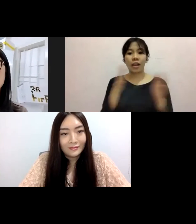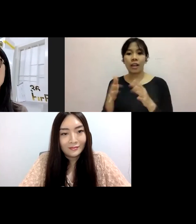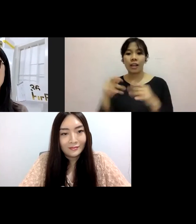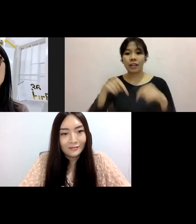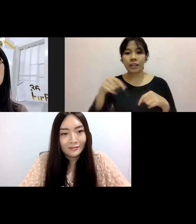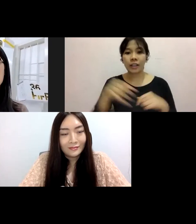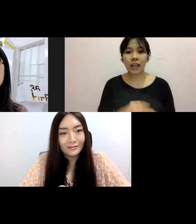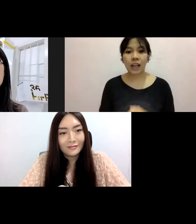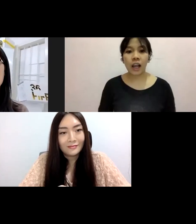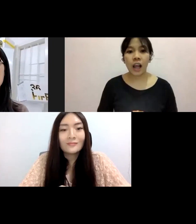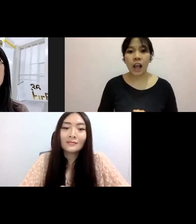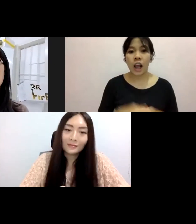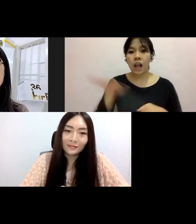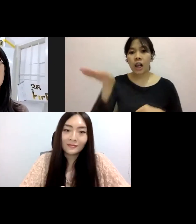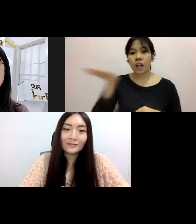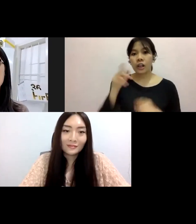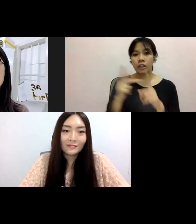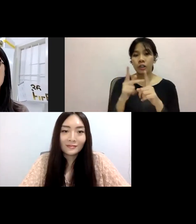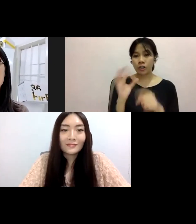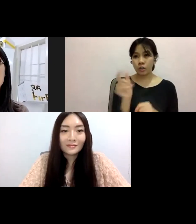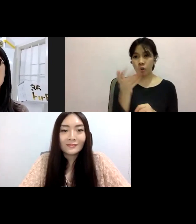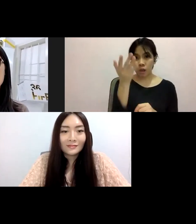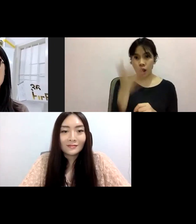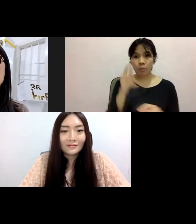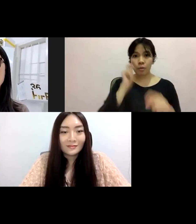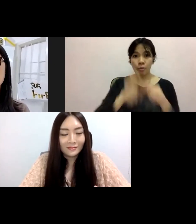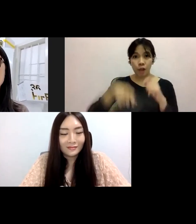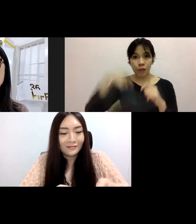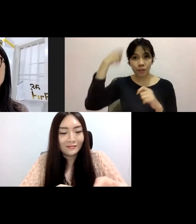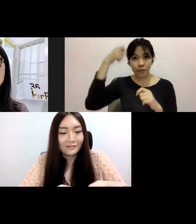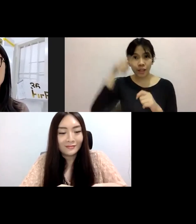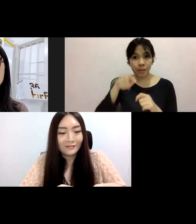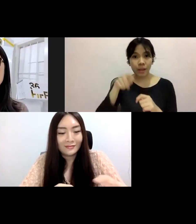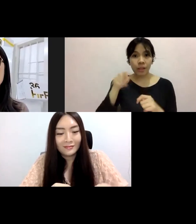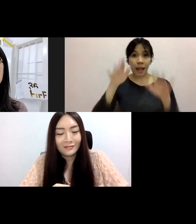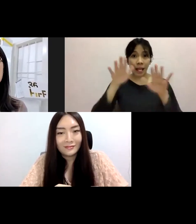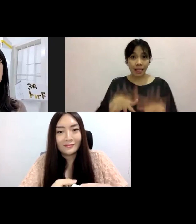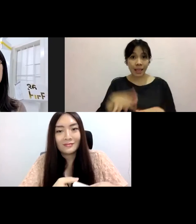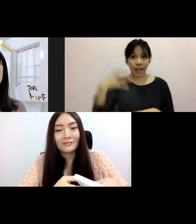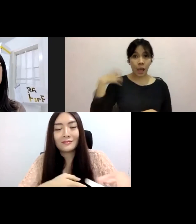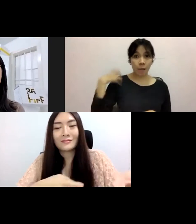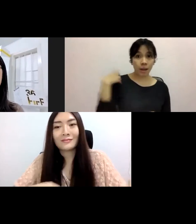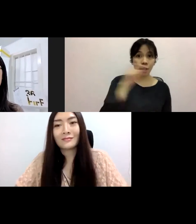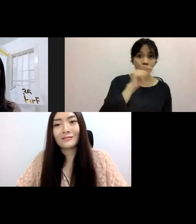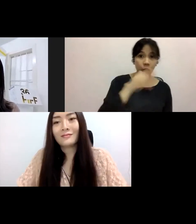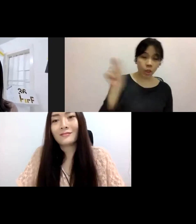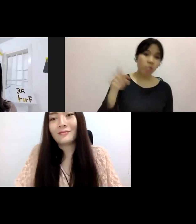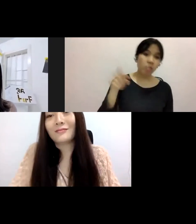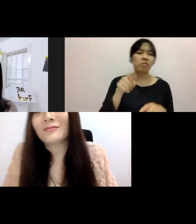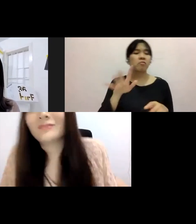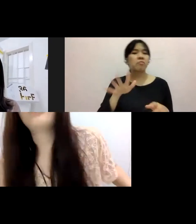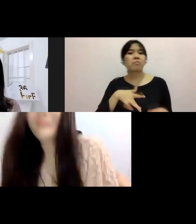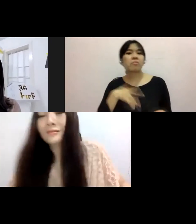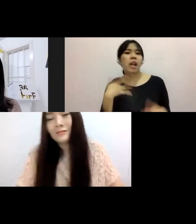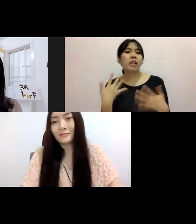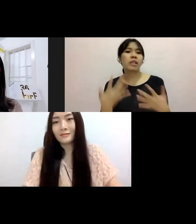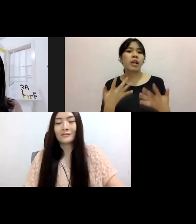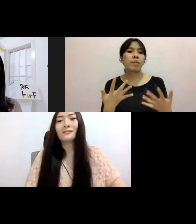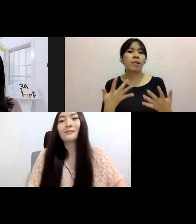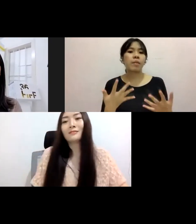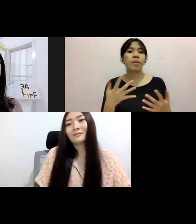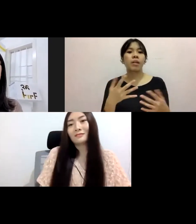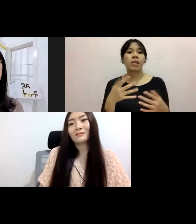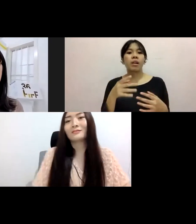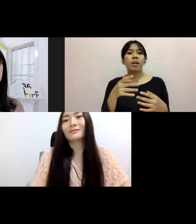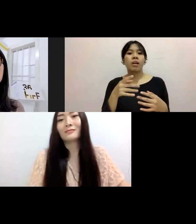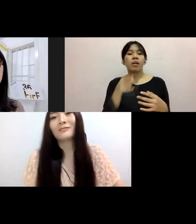filmmaker, now you're based in the US, correct? So how do you feel, how significant is the location change for you, especially